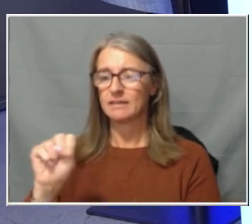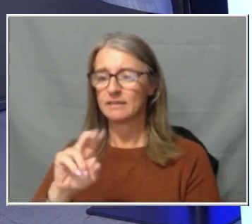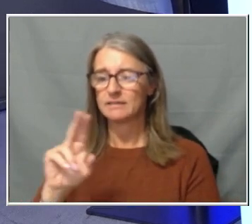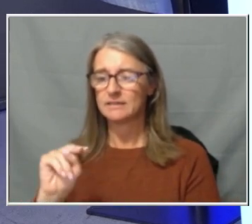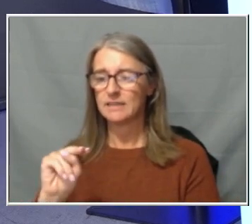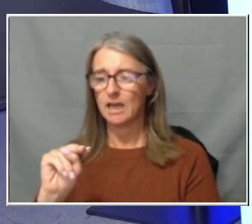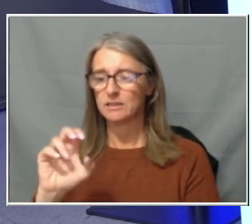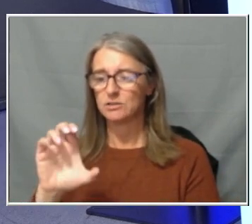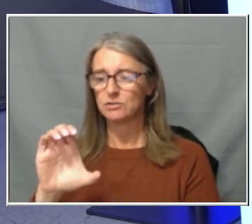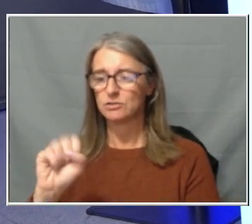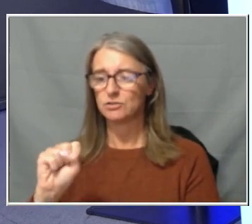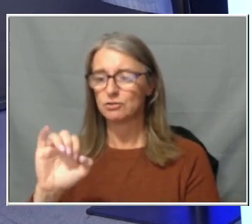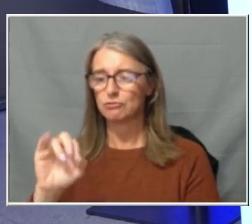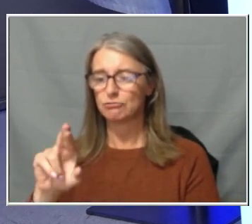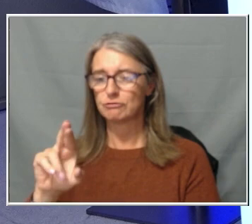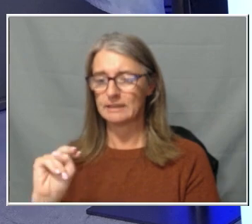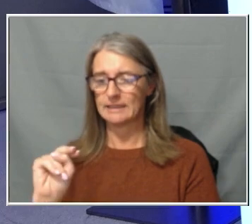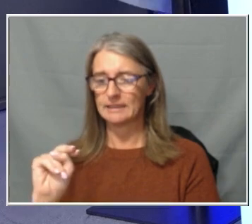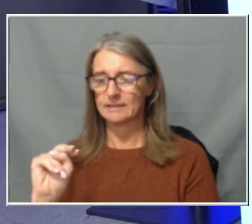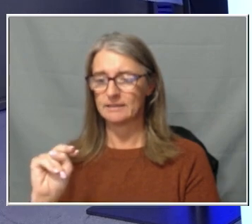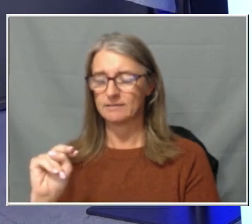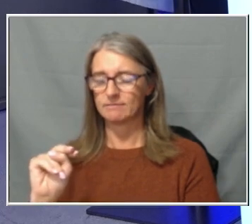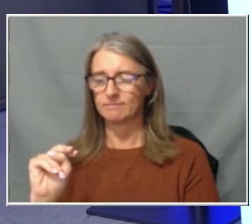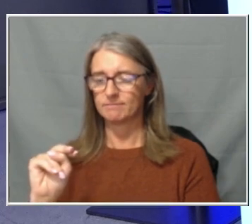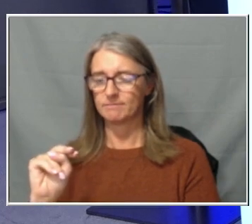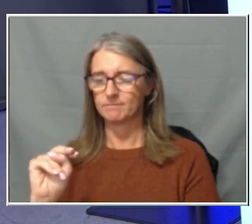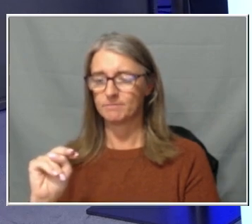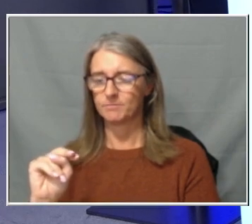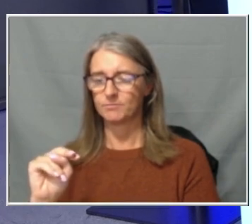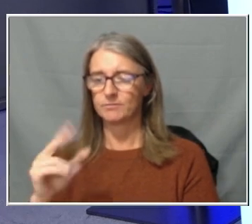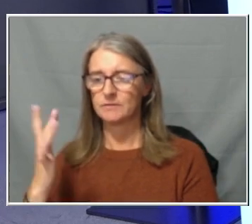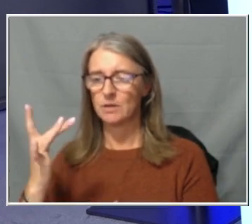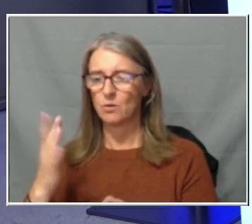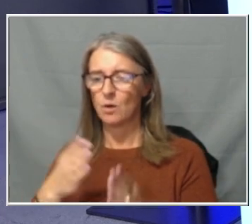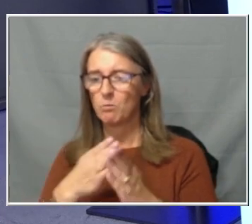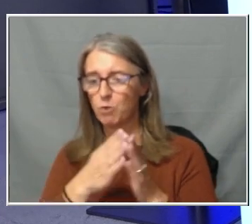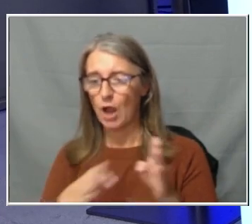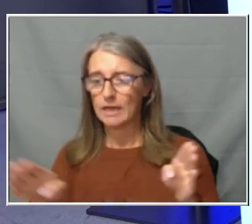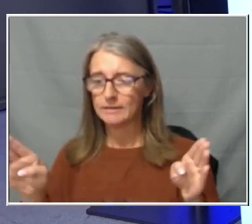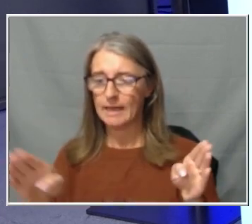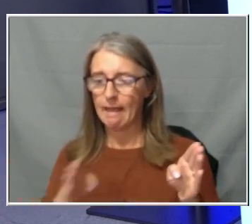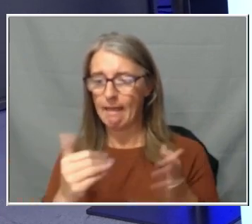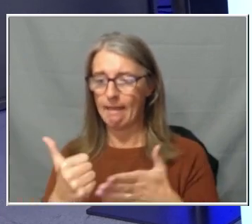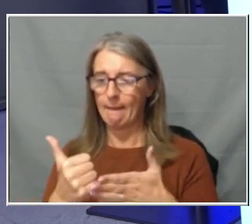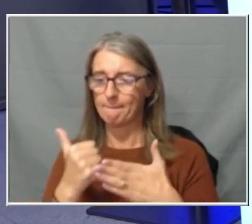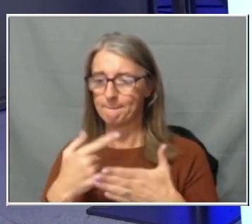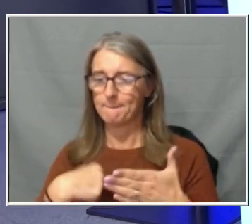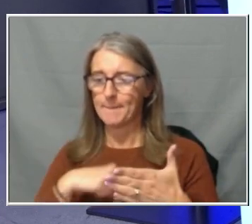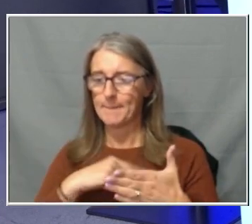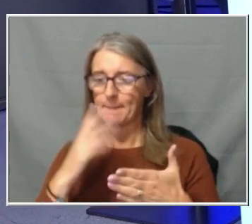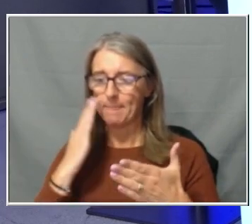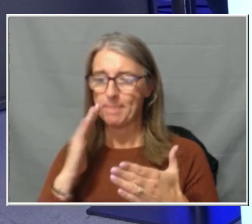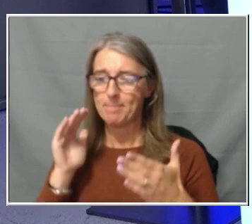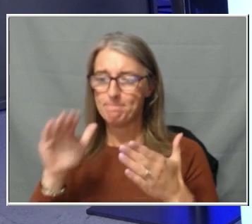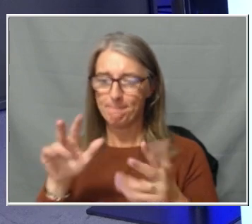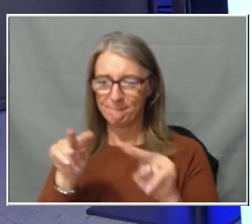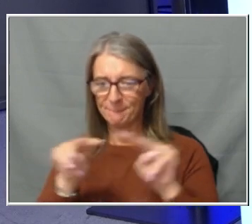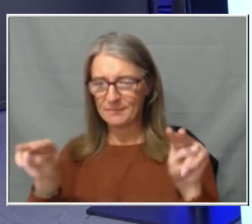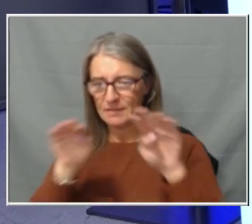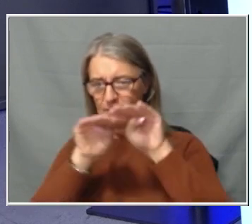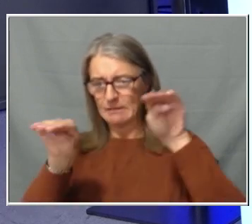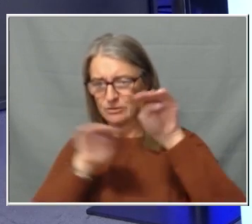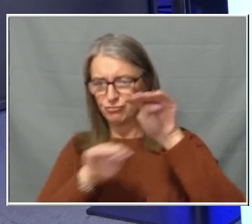can't have this program without doing that. What is broad spectrum? Help us understand. When I go to the drugstore, I'm standing in front of 50